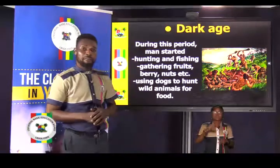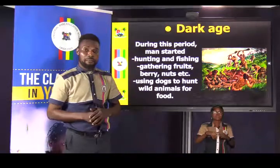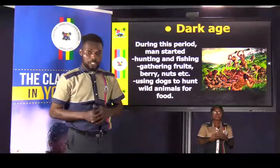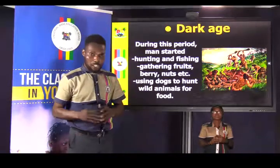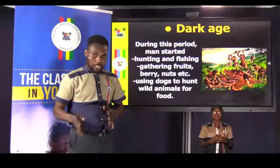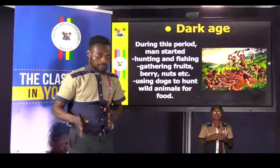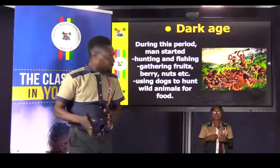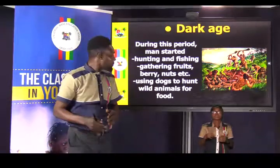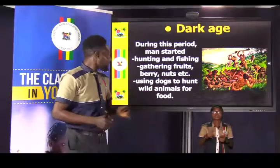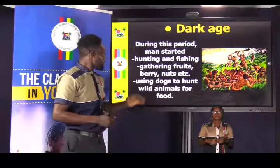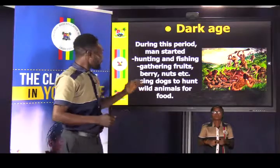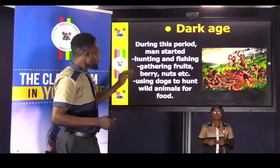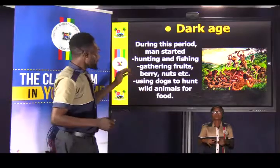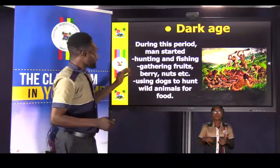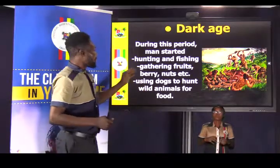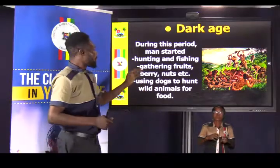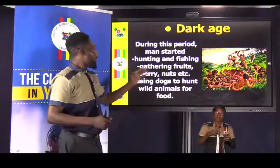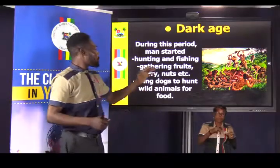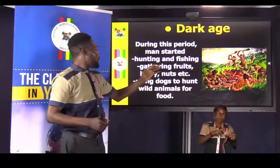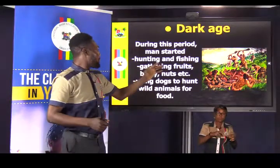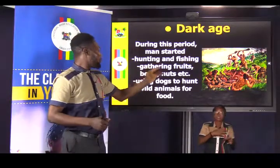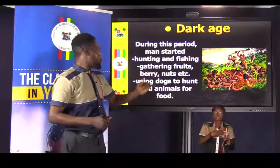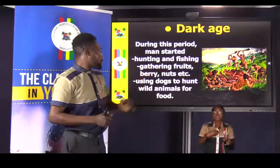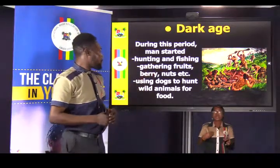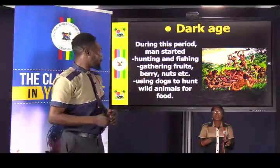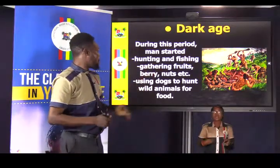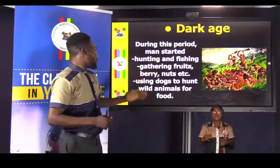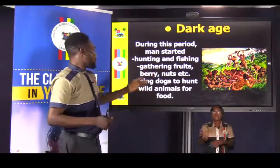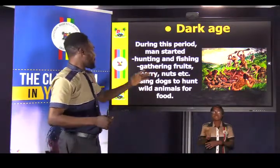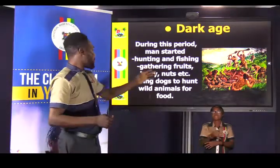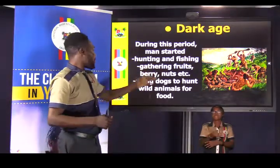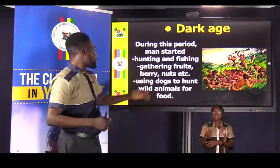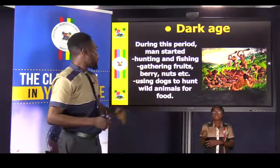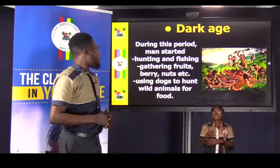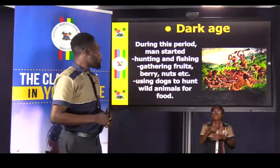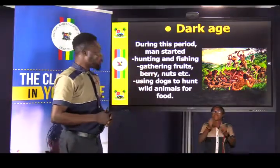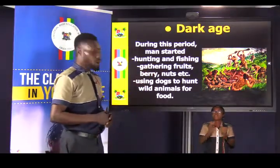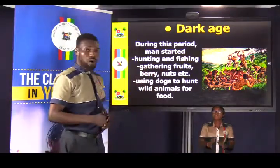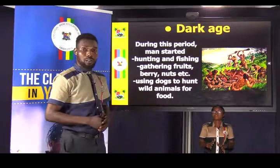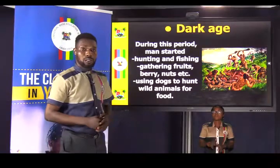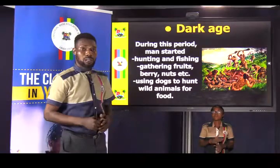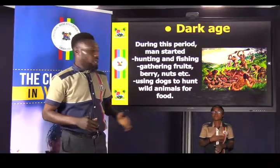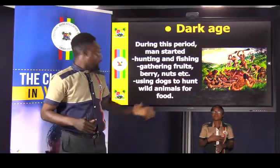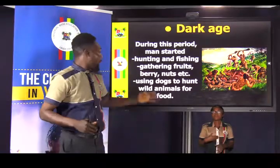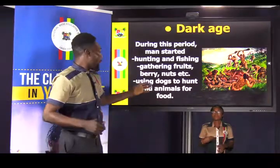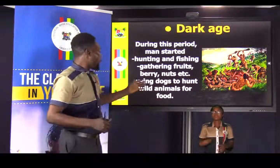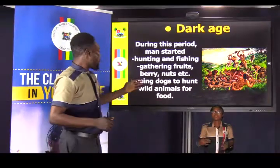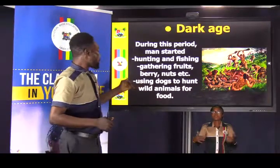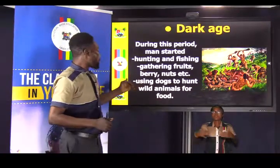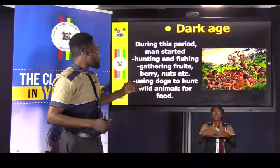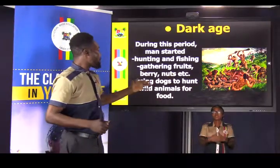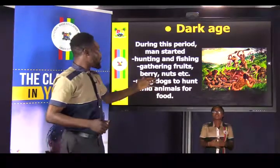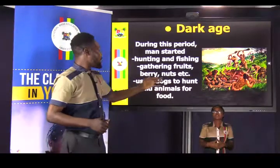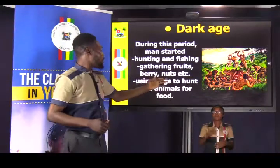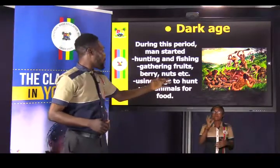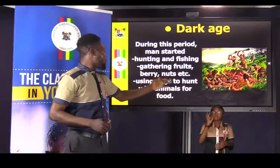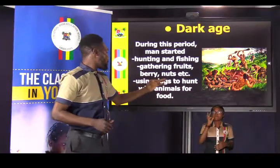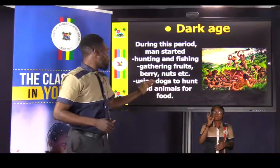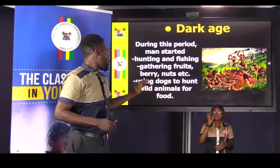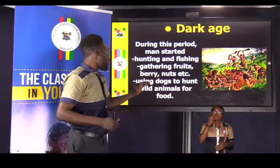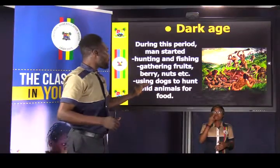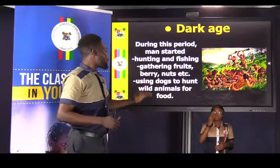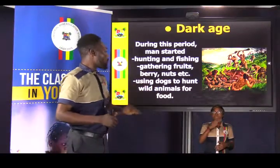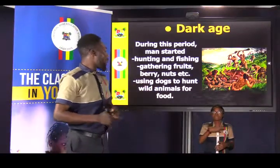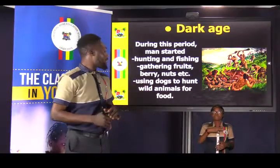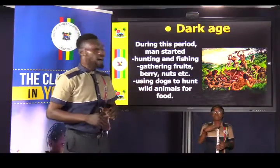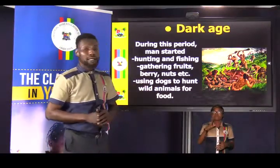hunting and fishing, gathering fruits, nuts, and so on, and also using dogs